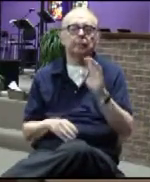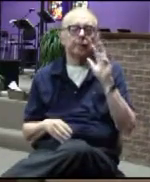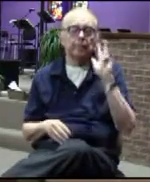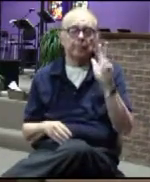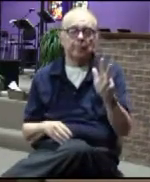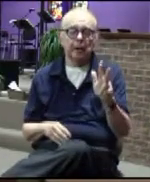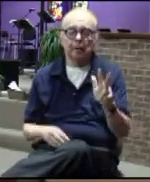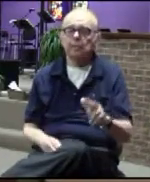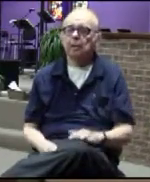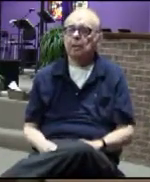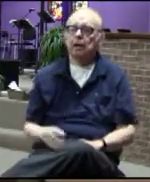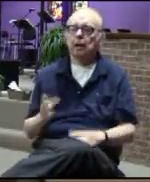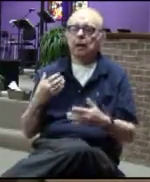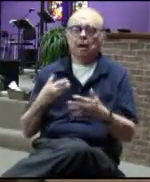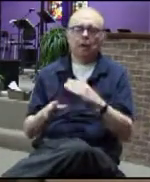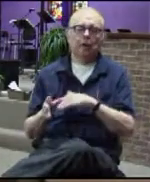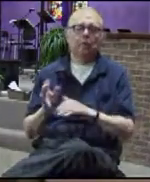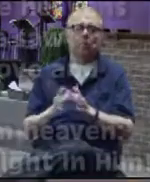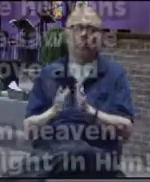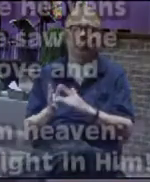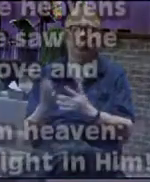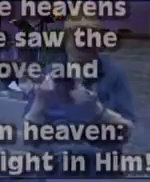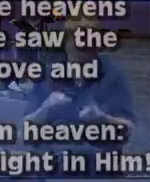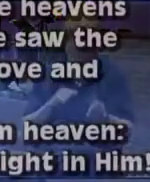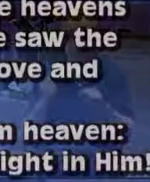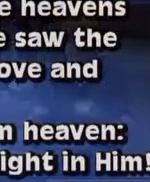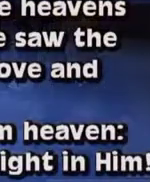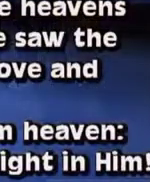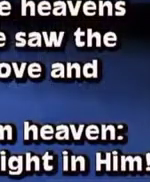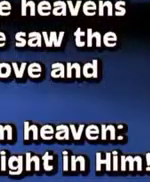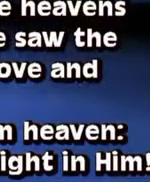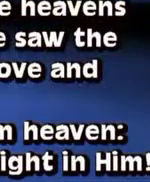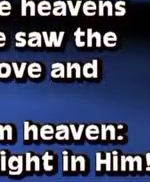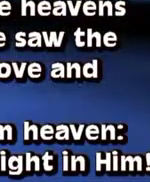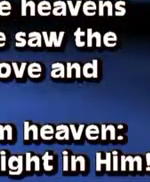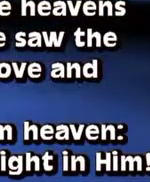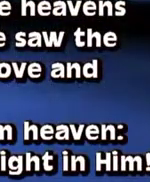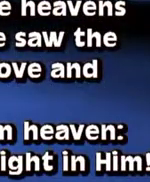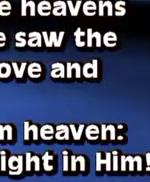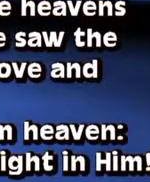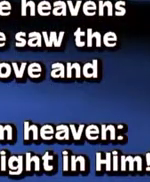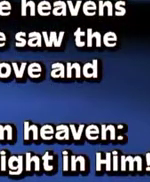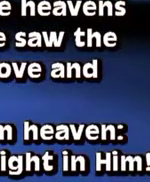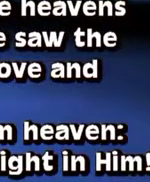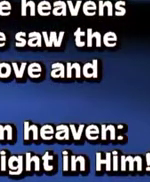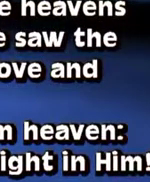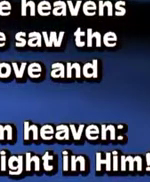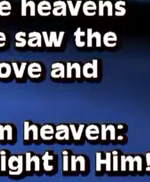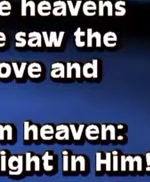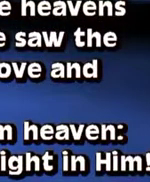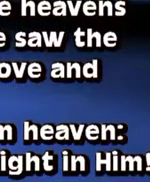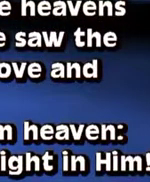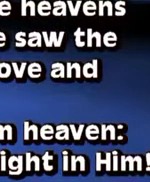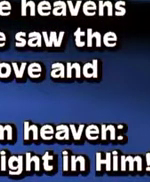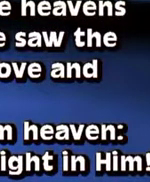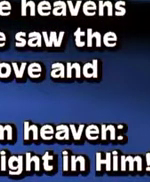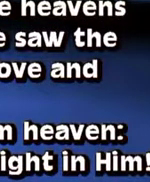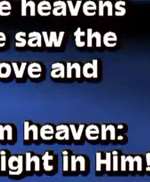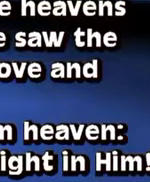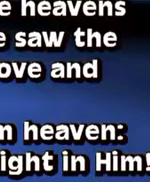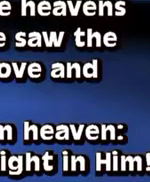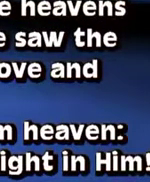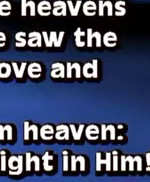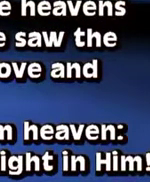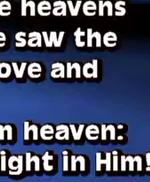after Jesus was baptized he went up immediately from the water